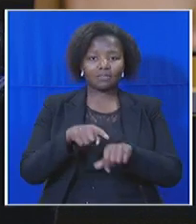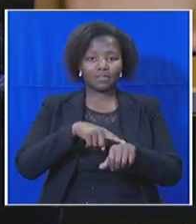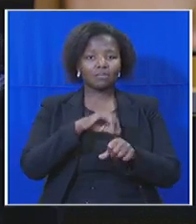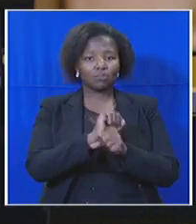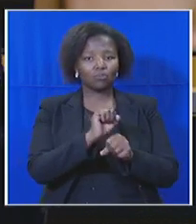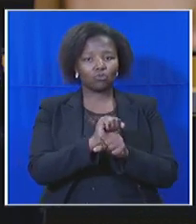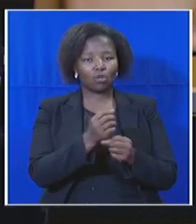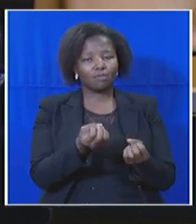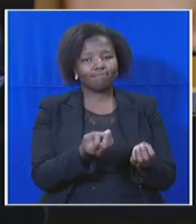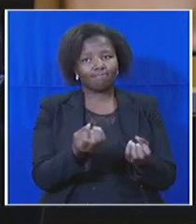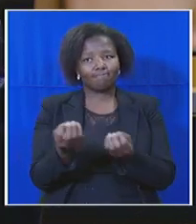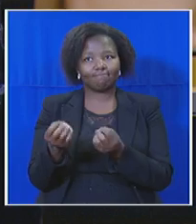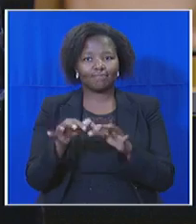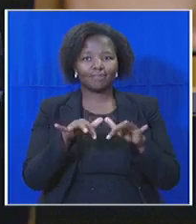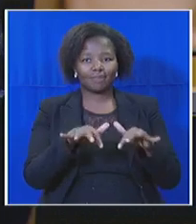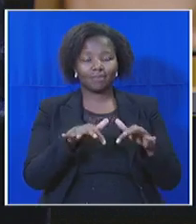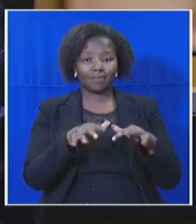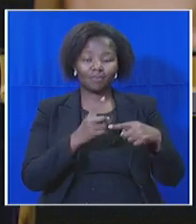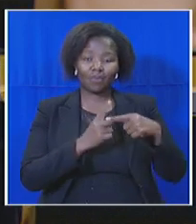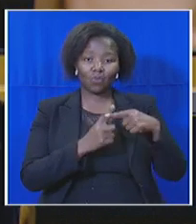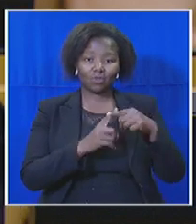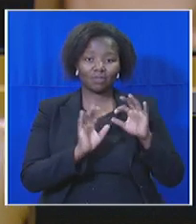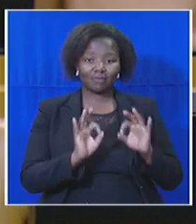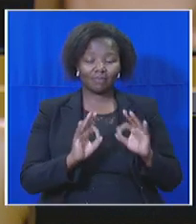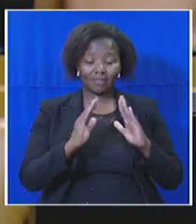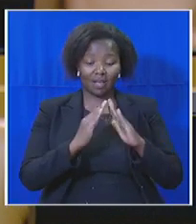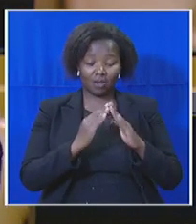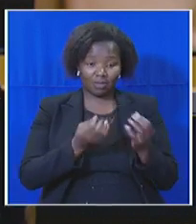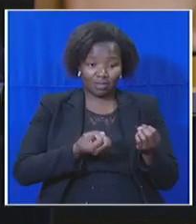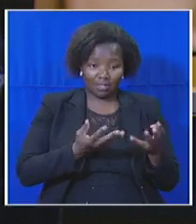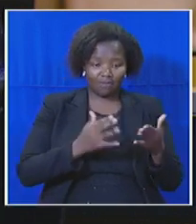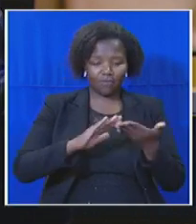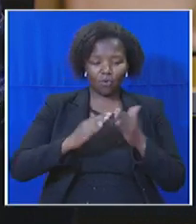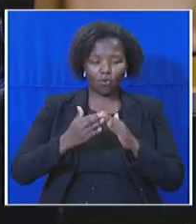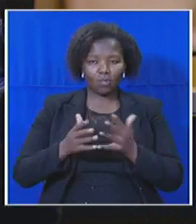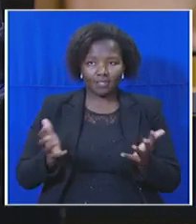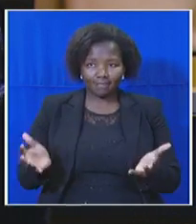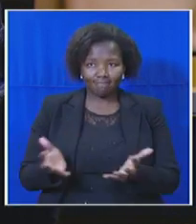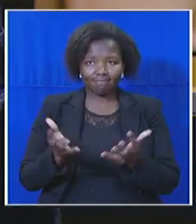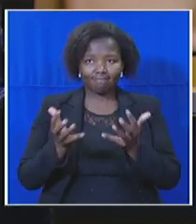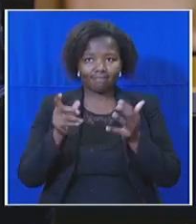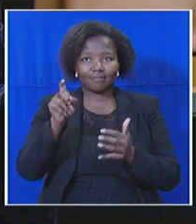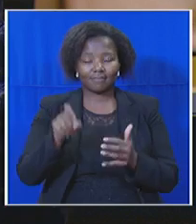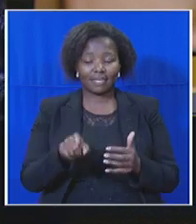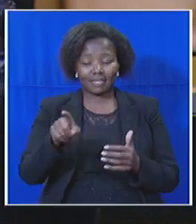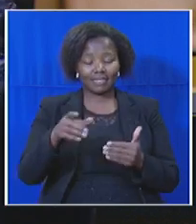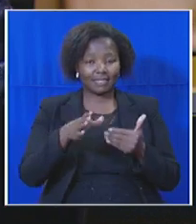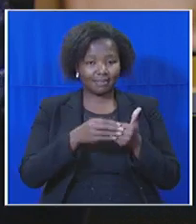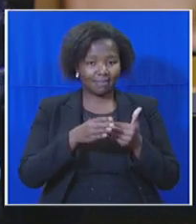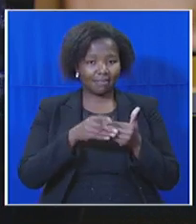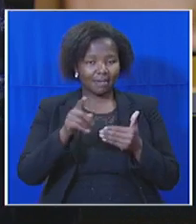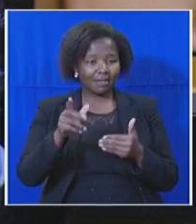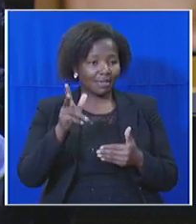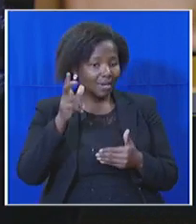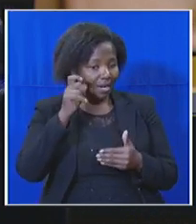It is positive because we are saying as we build houses, we must build communities. And the member must listen carefully. I didn't say that we